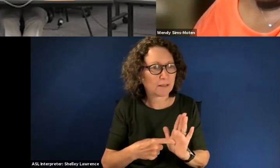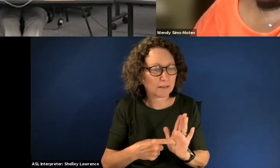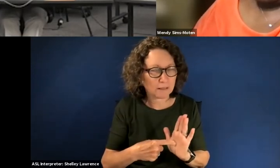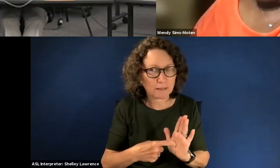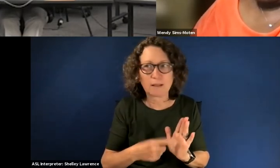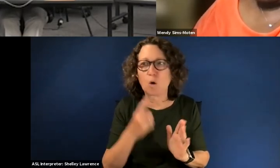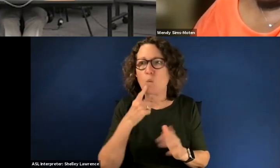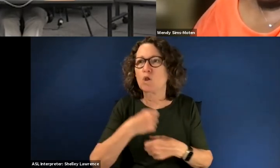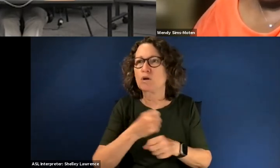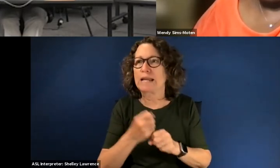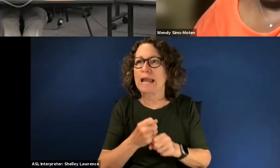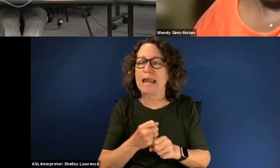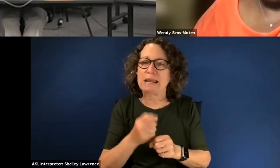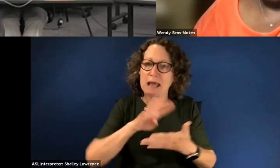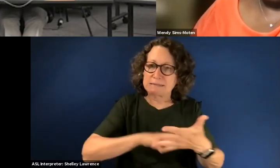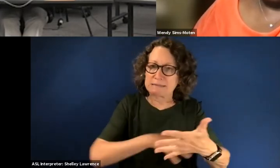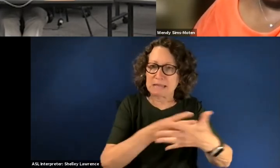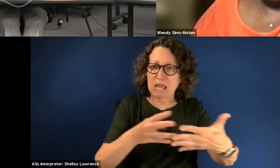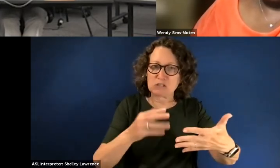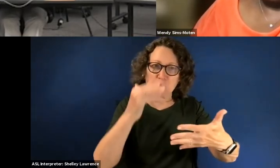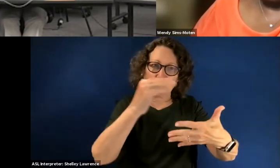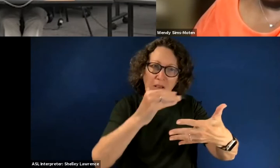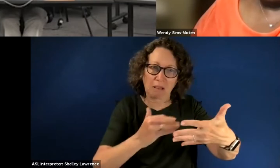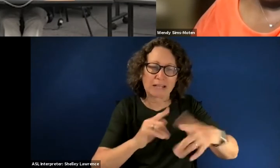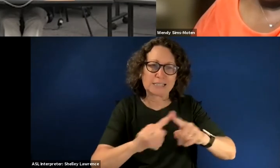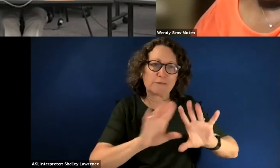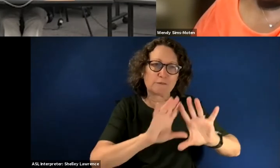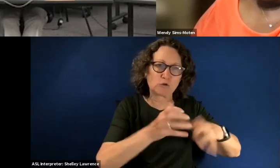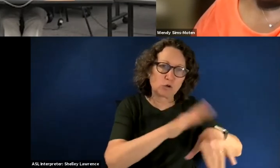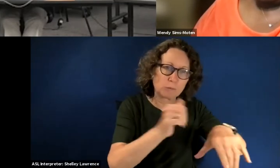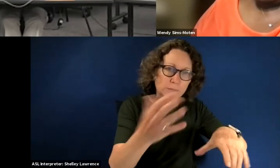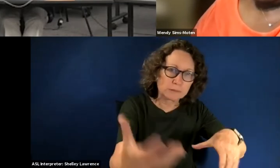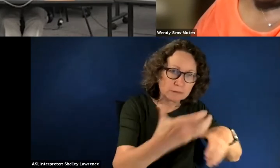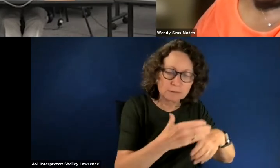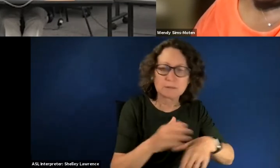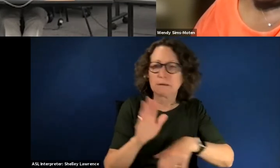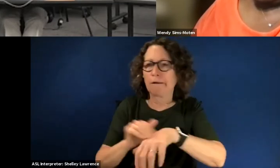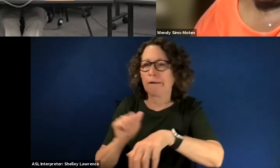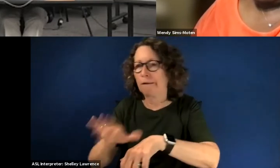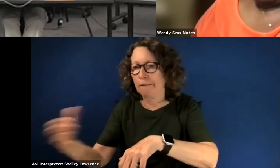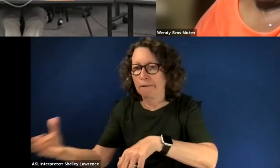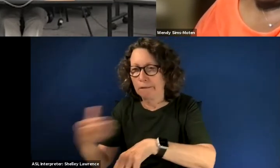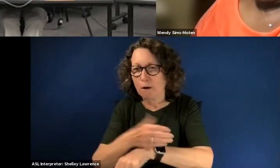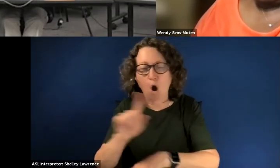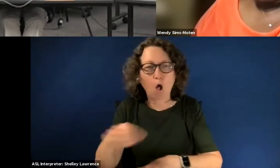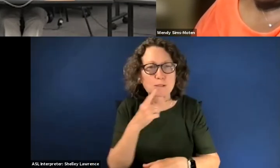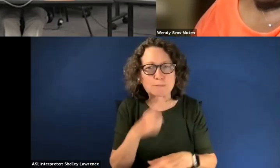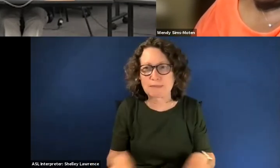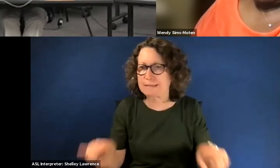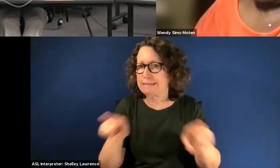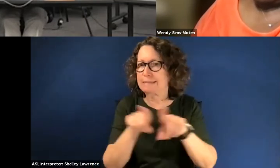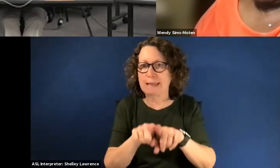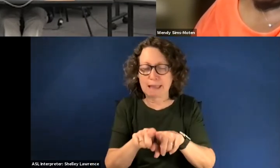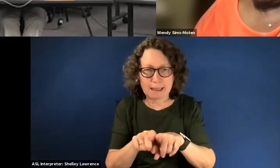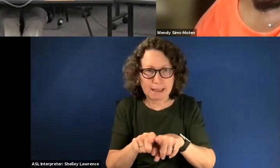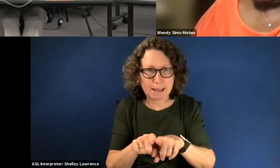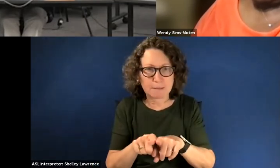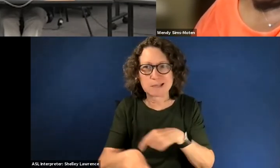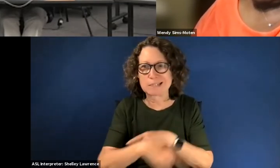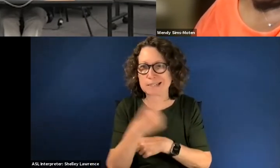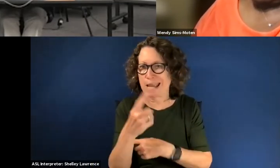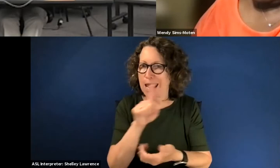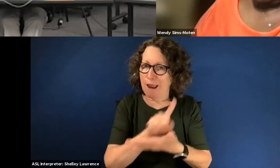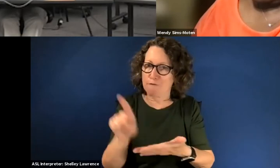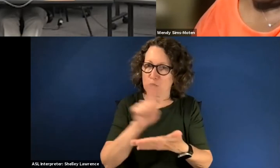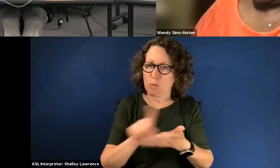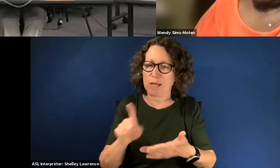and create a schedule of when different groups of students will be tested. It'll always be the same day each week